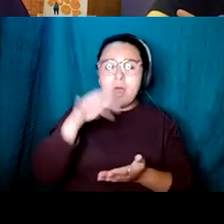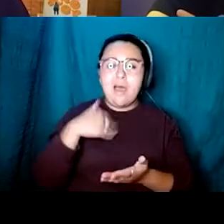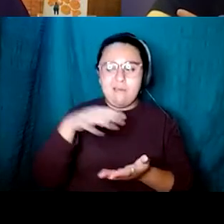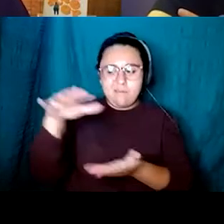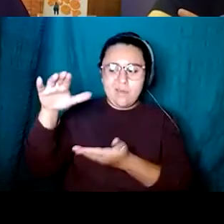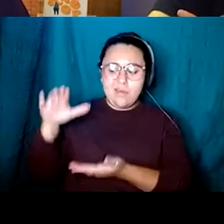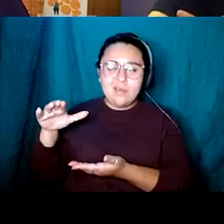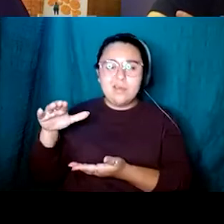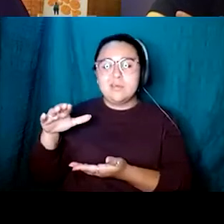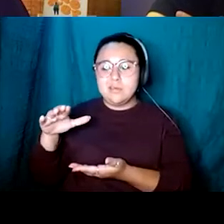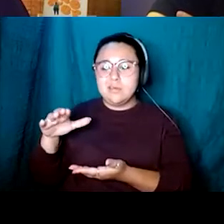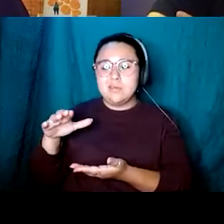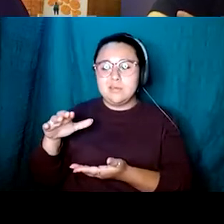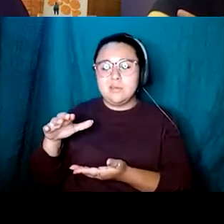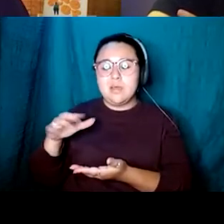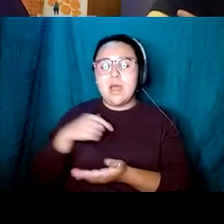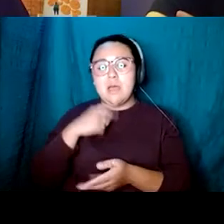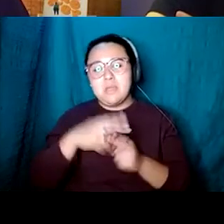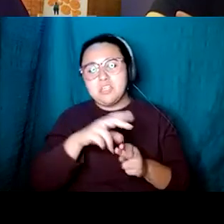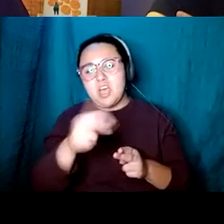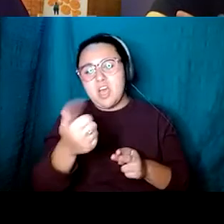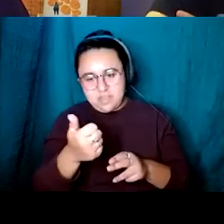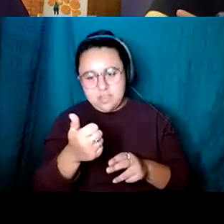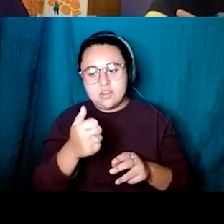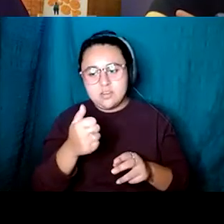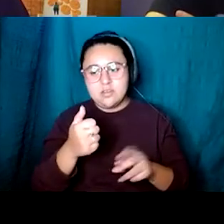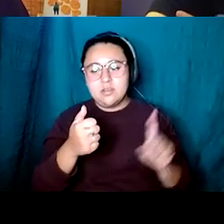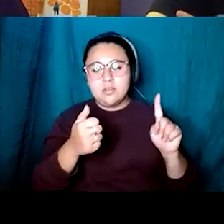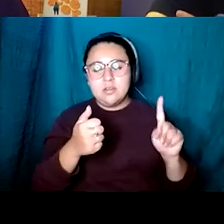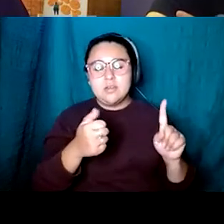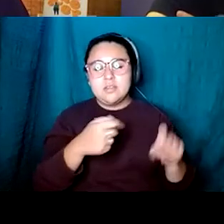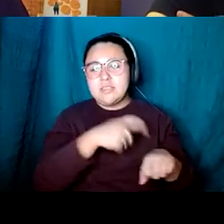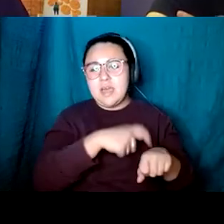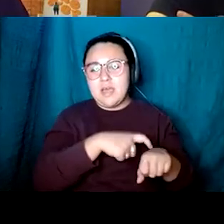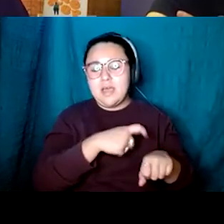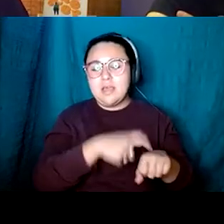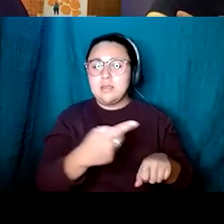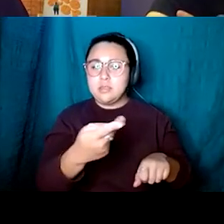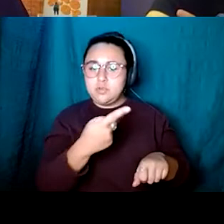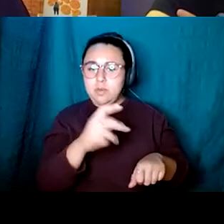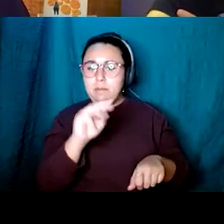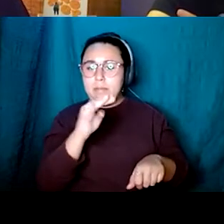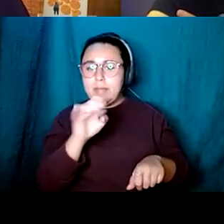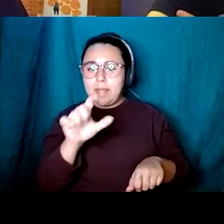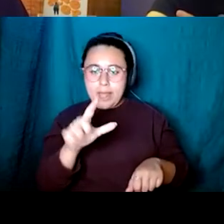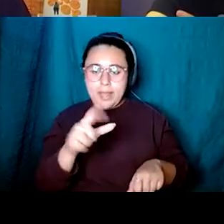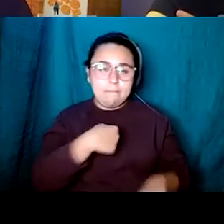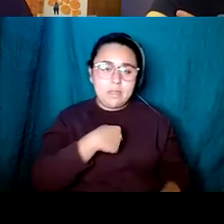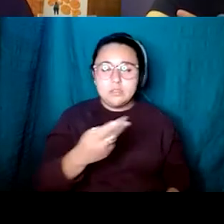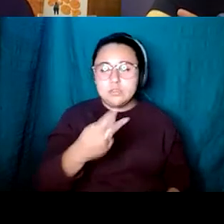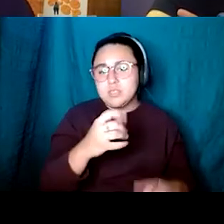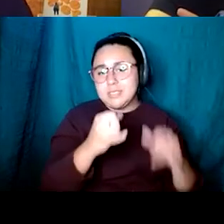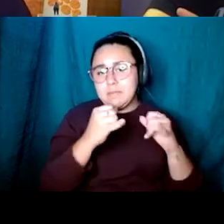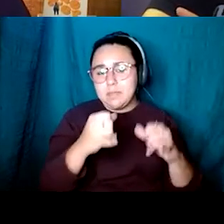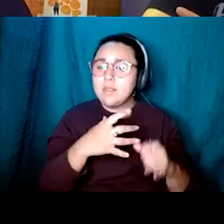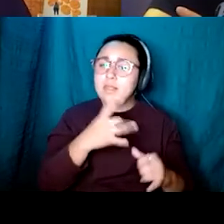I've mentioned this in other talks we've gotten about this, so I know Miguel won't mind. Him and I are very similar in our, we like